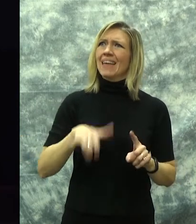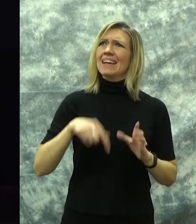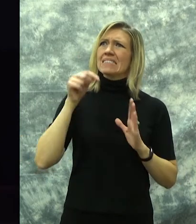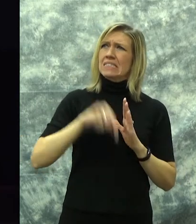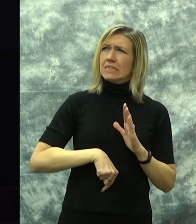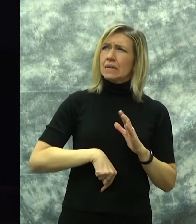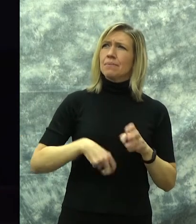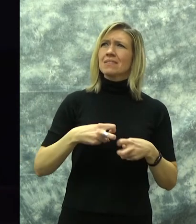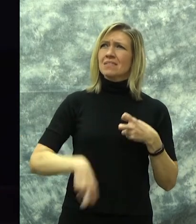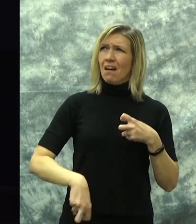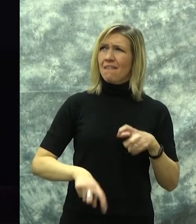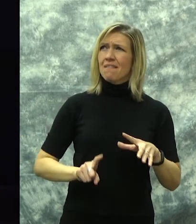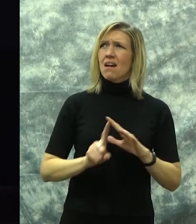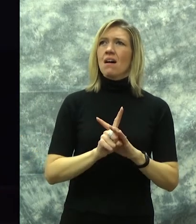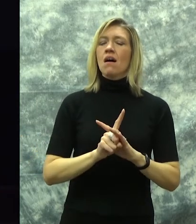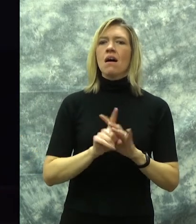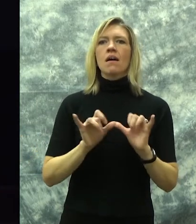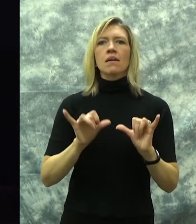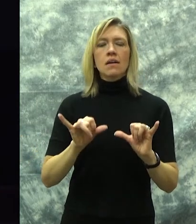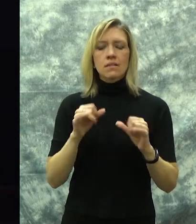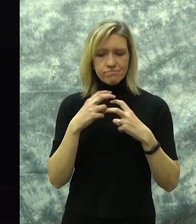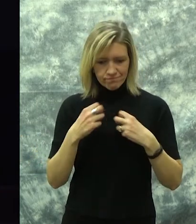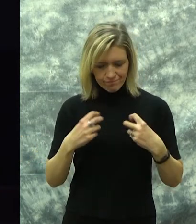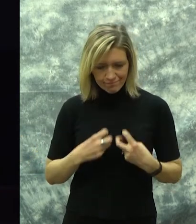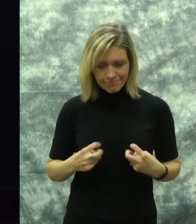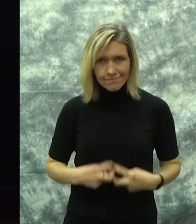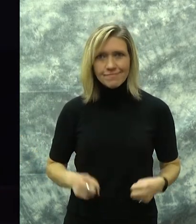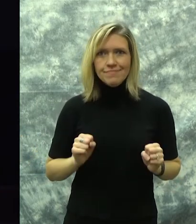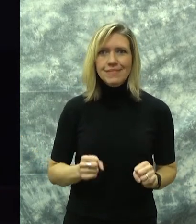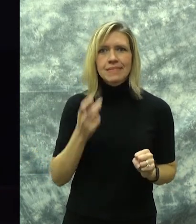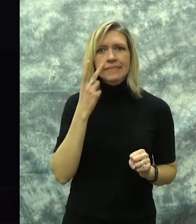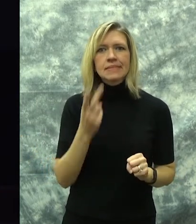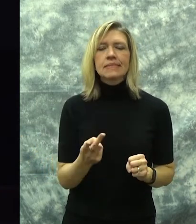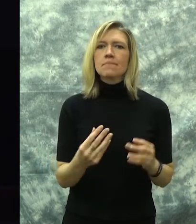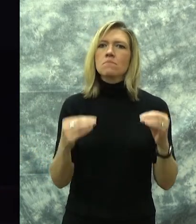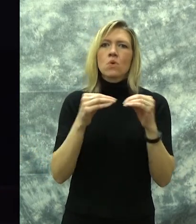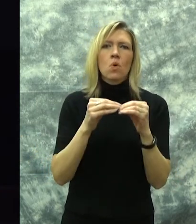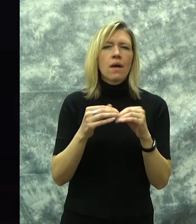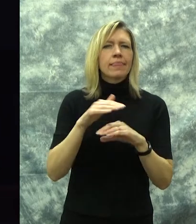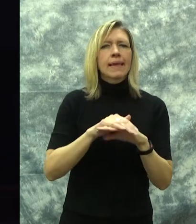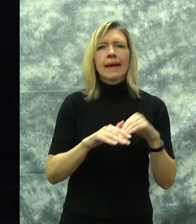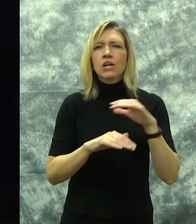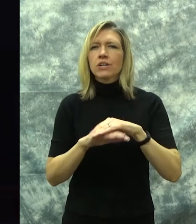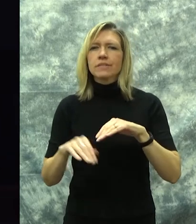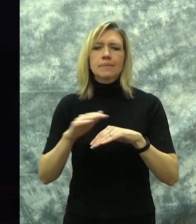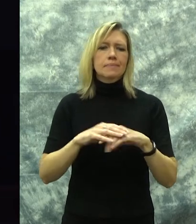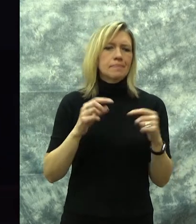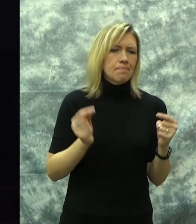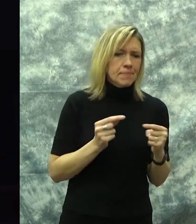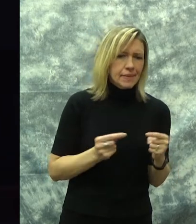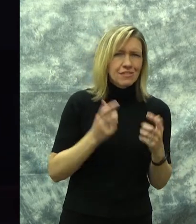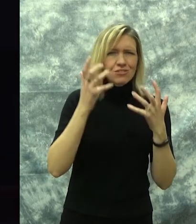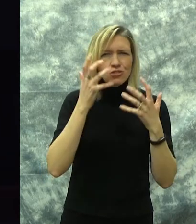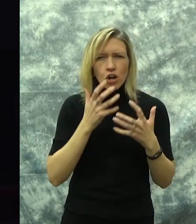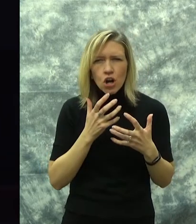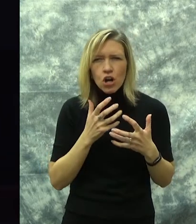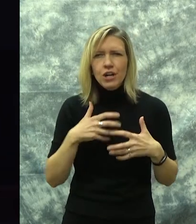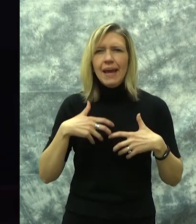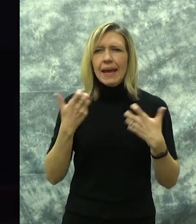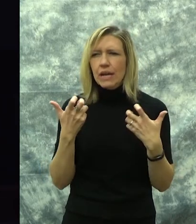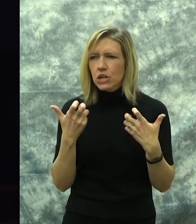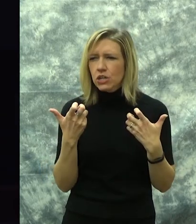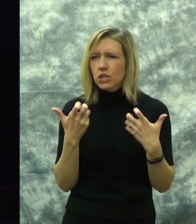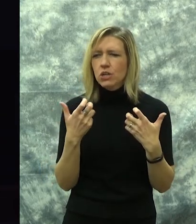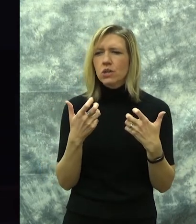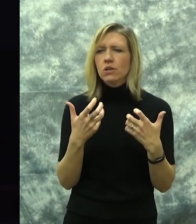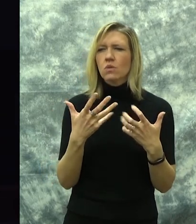and the joy of seeing even the pain and the darkness and the frustration and the anger and the wish for something to be different shows me more of who I